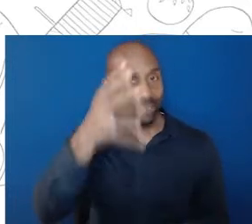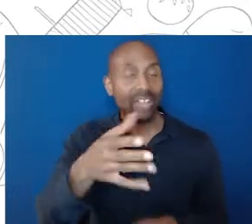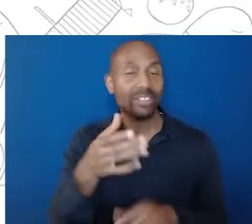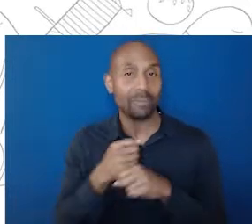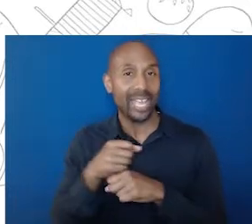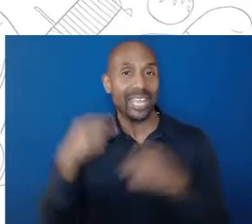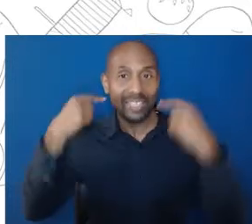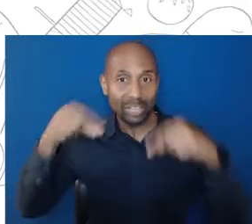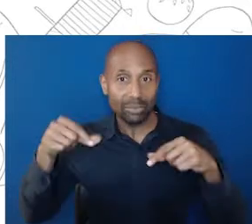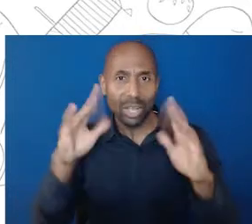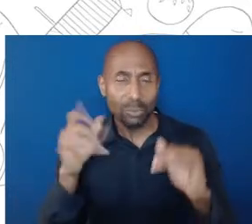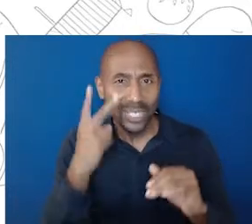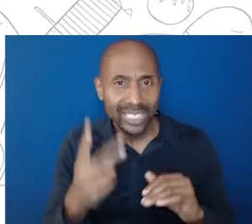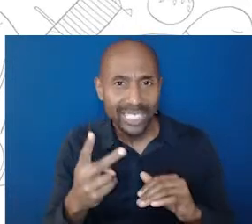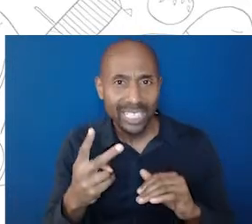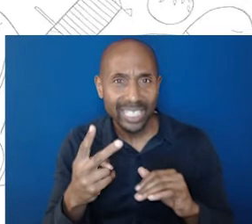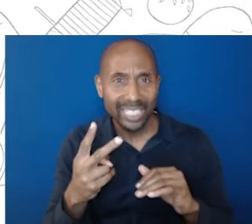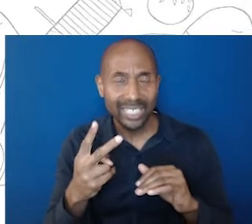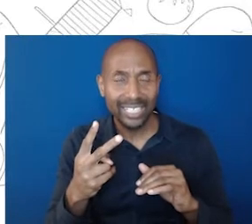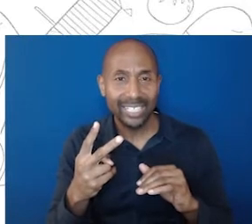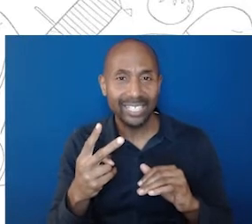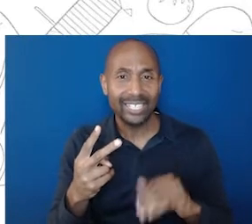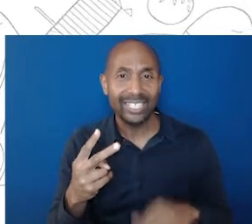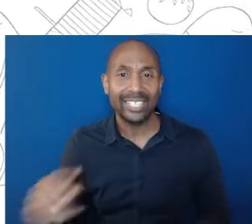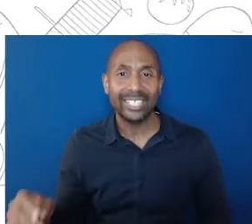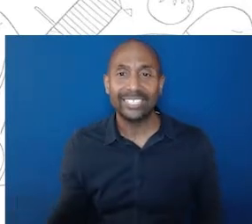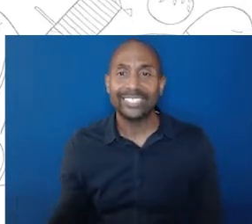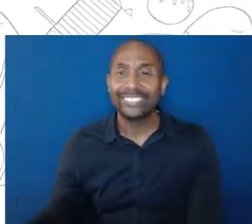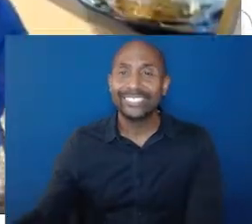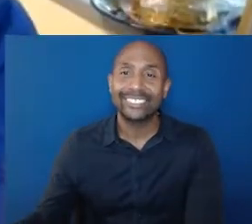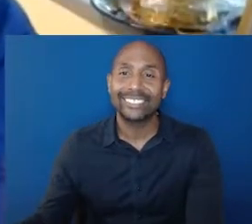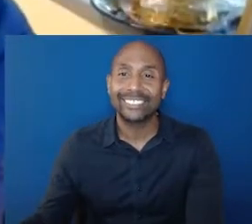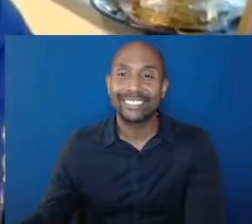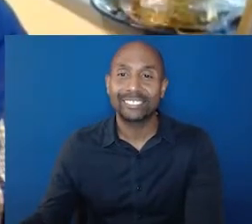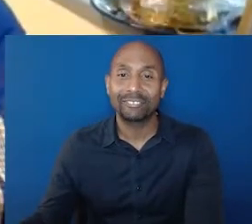And I'm hoping that this will show up on this camera.